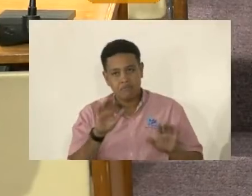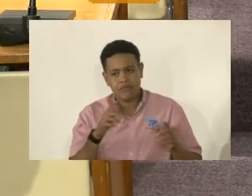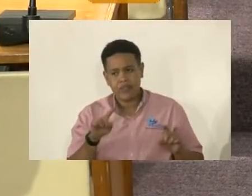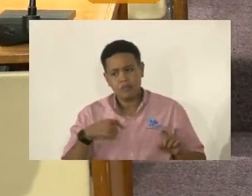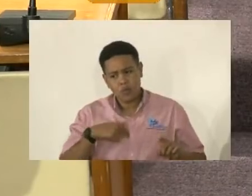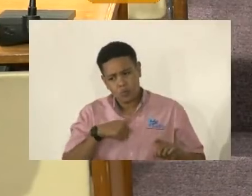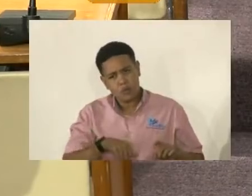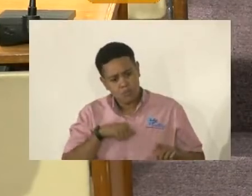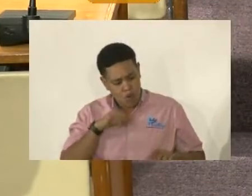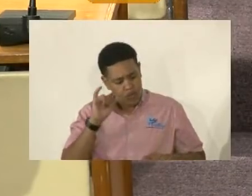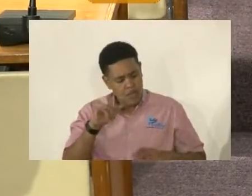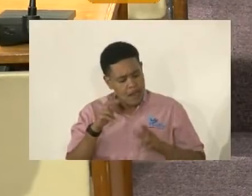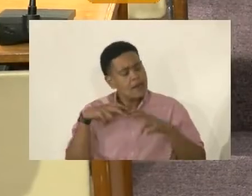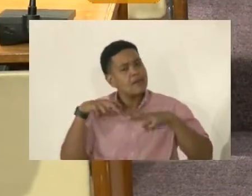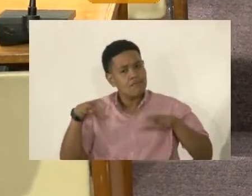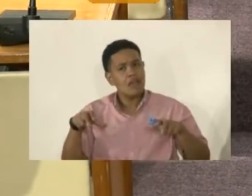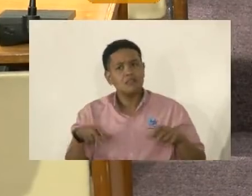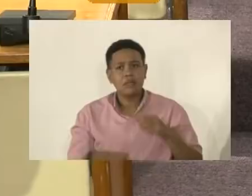are proud of that investment.